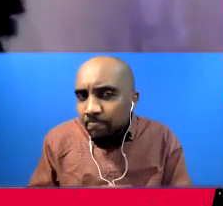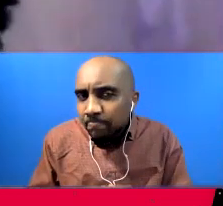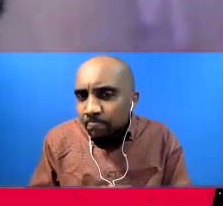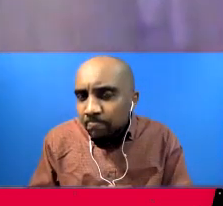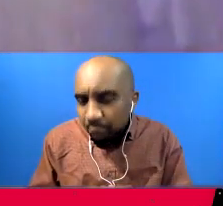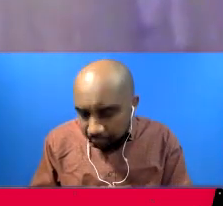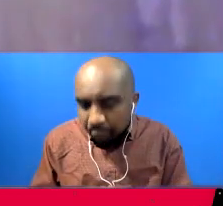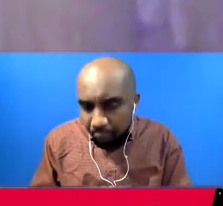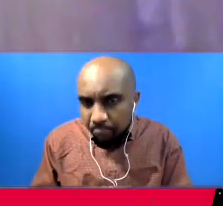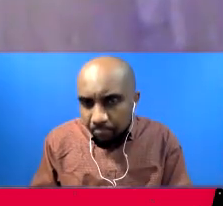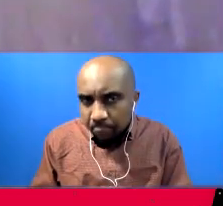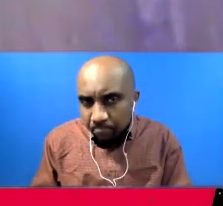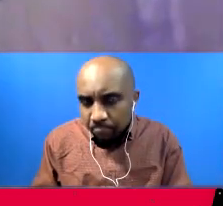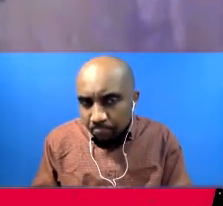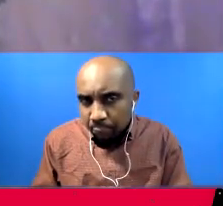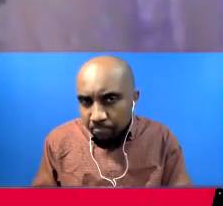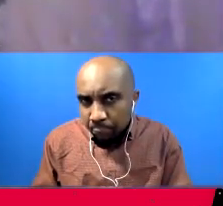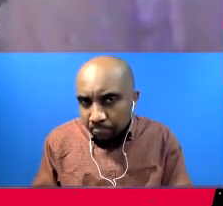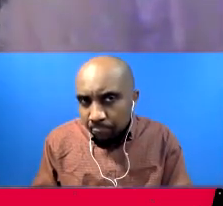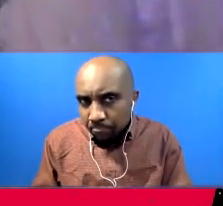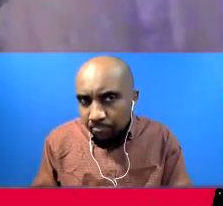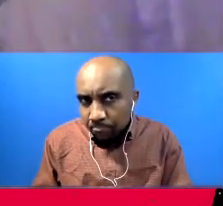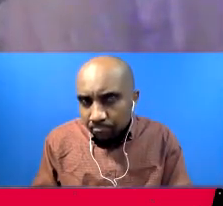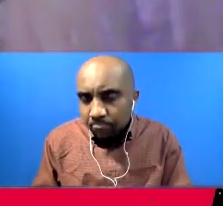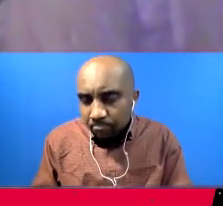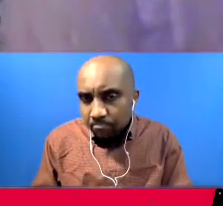He ended on this in his introduction to,